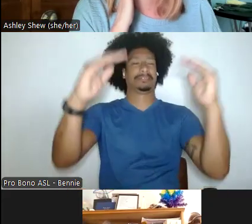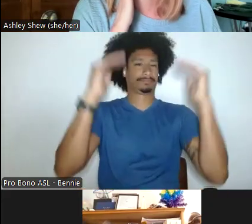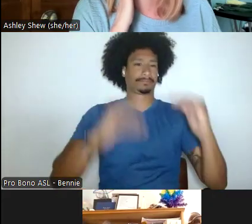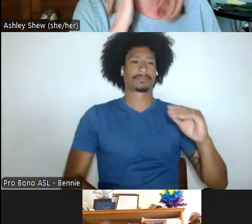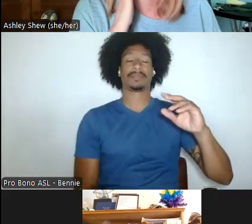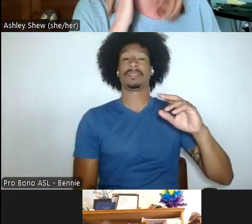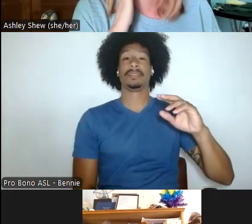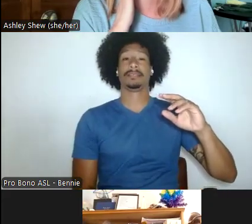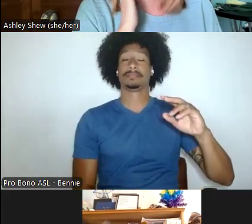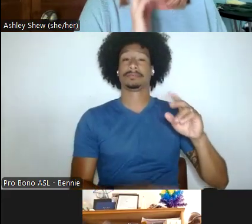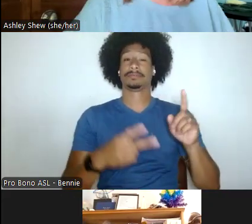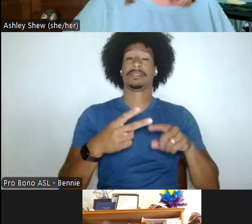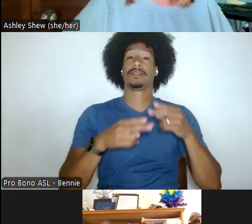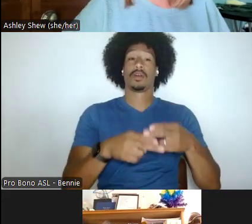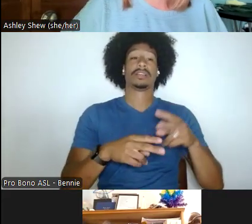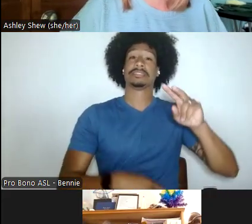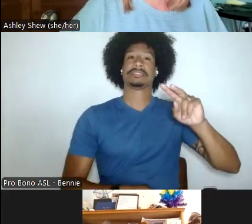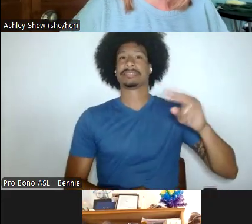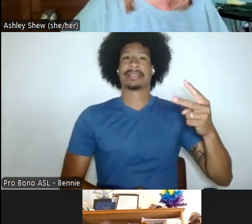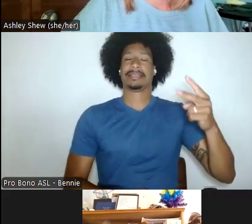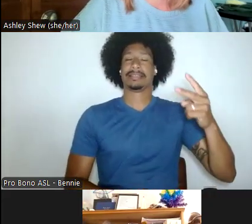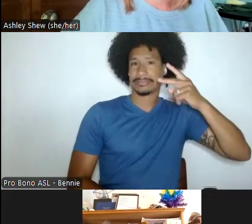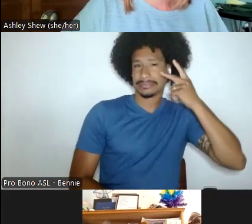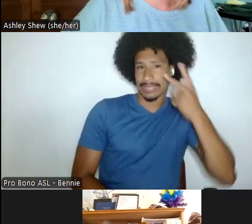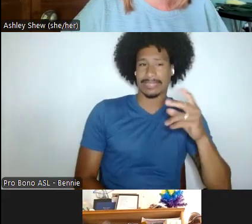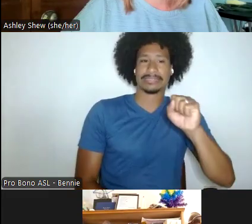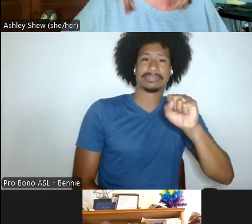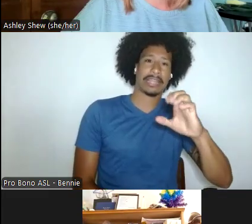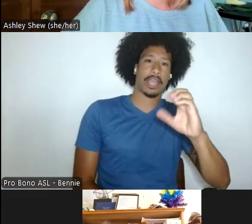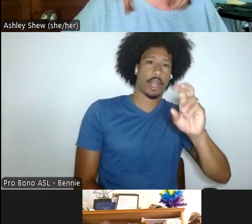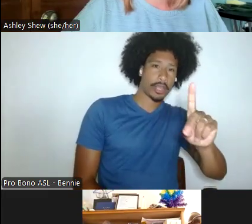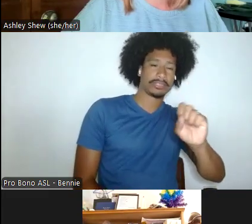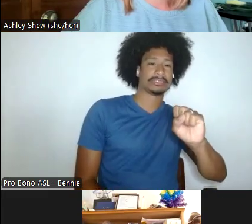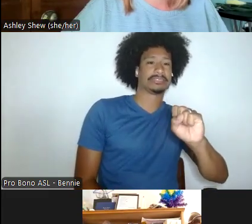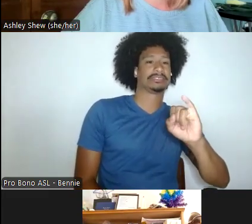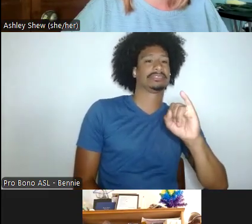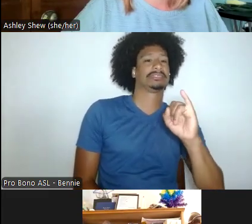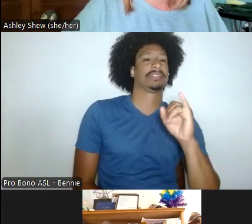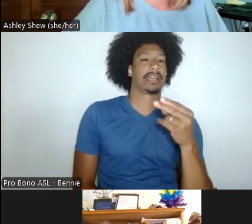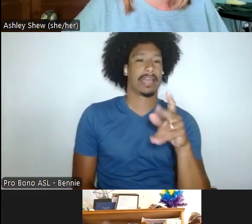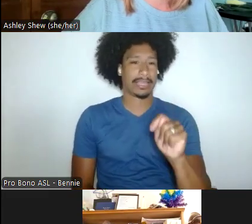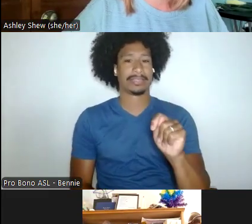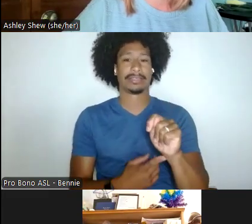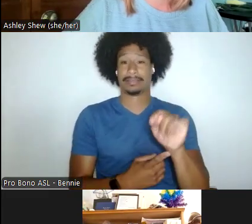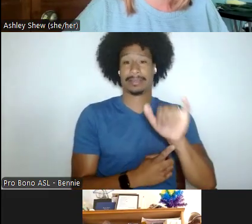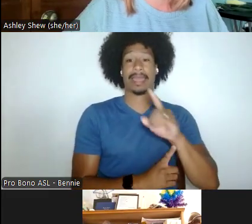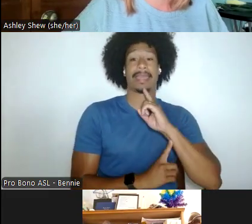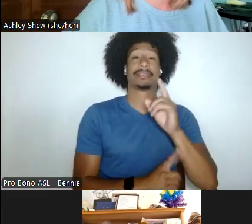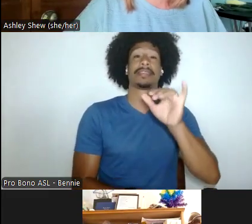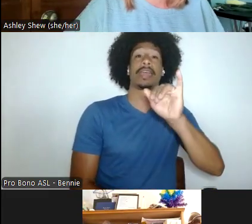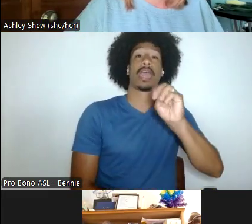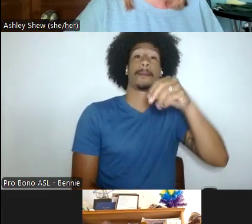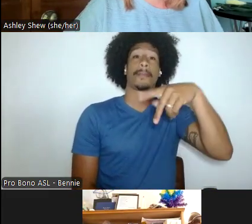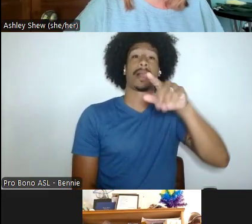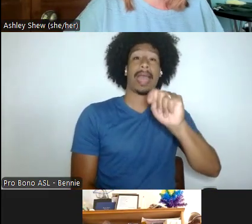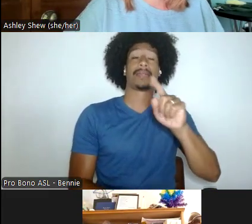Second Sight is a company that had something called the Argus 2 uh, retinal implant. It was a system that could